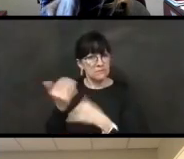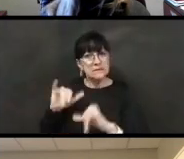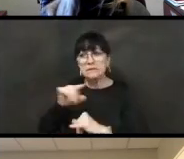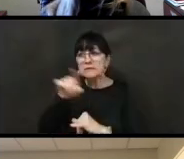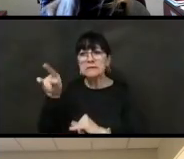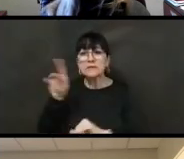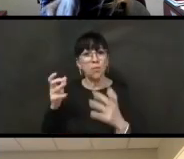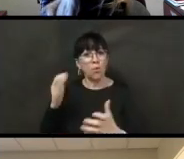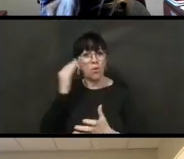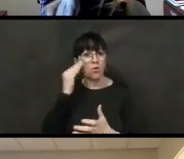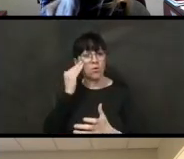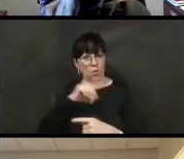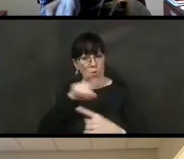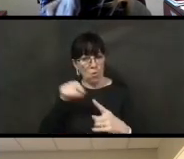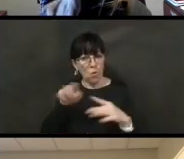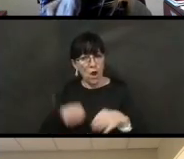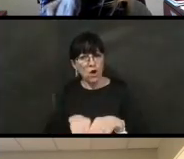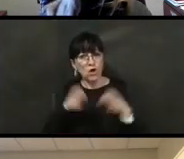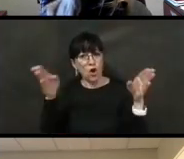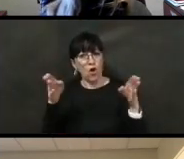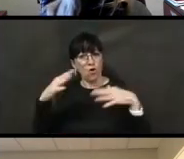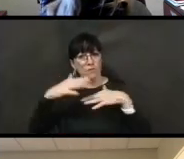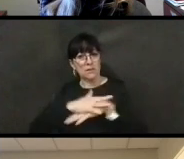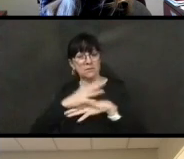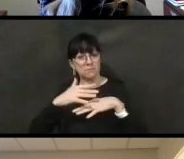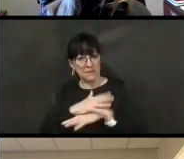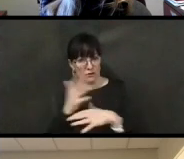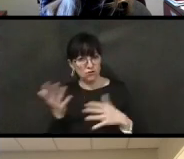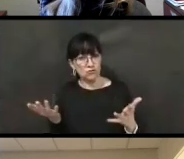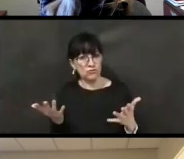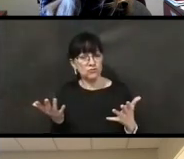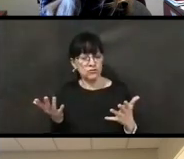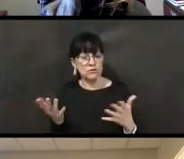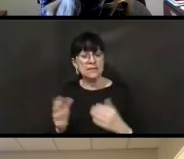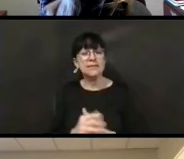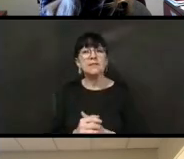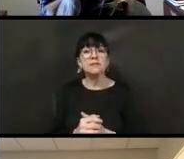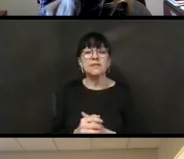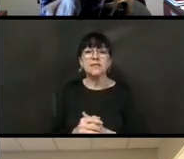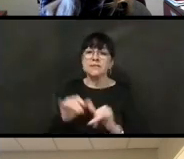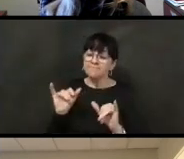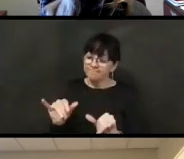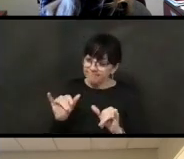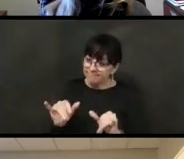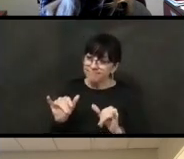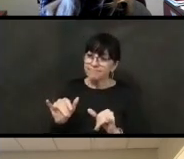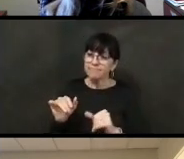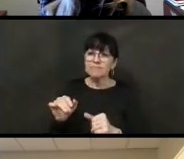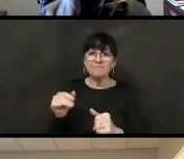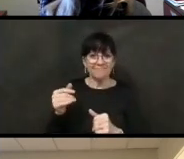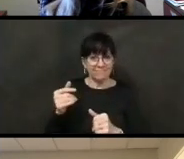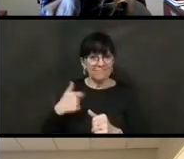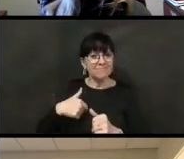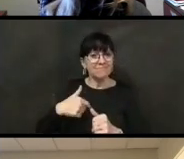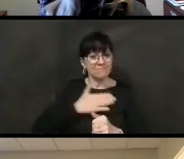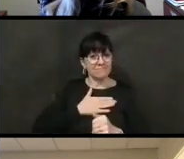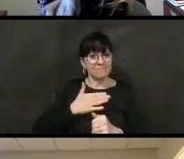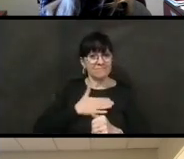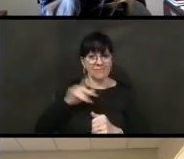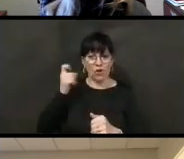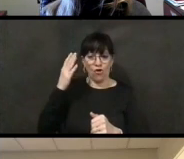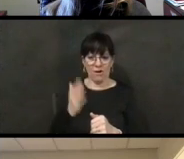communication across state jurisdictions. I think we've had a lot of leadership with our governors in New York, New Jersey, Massachusetts, Rhode